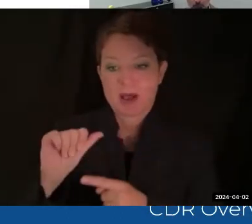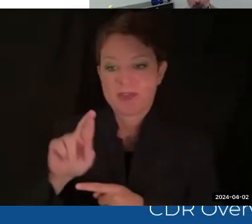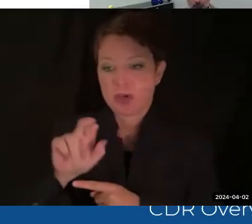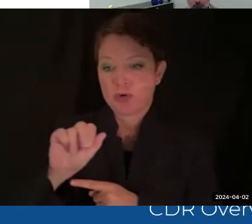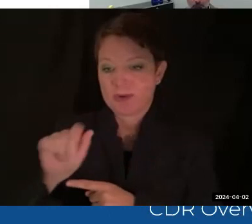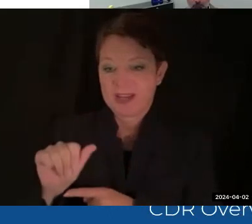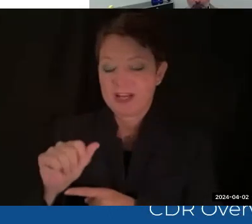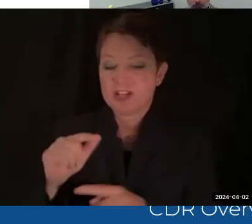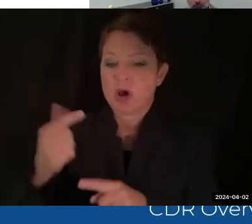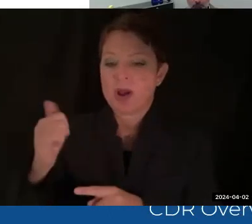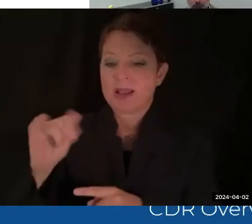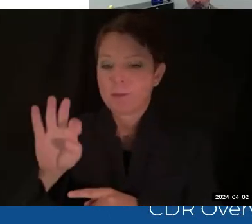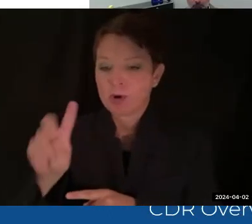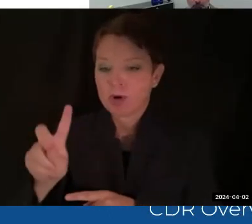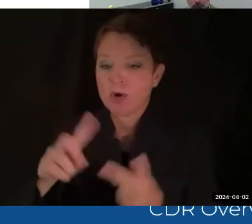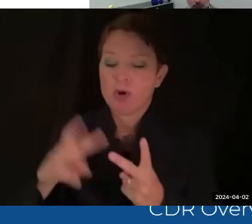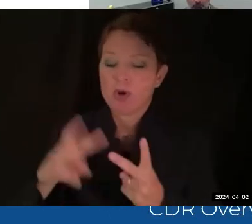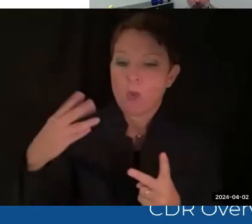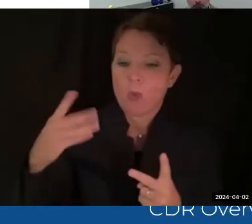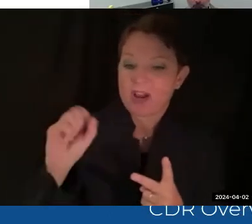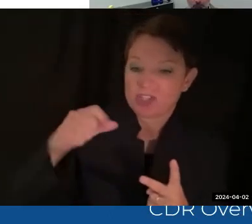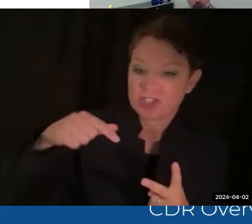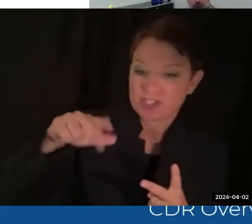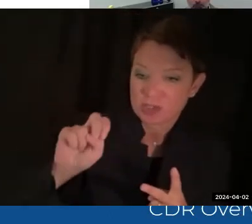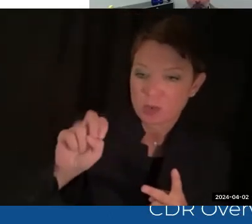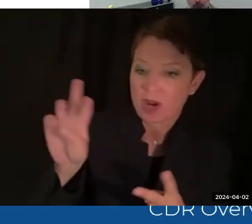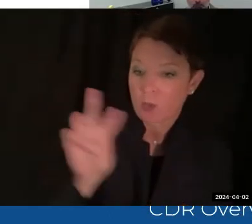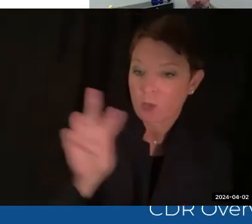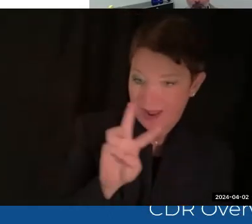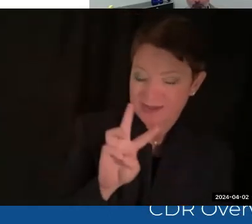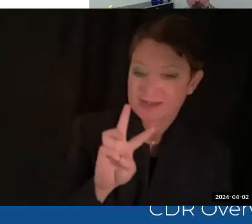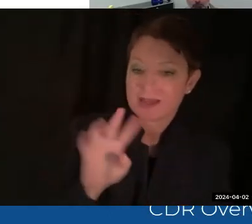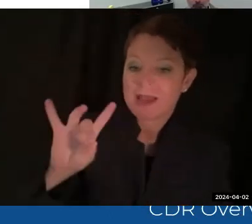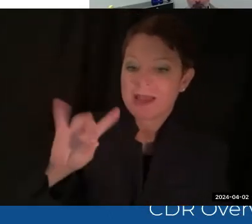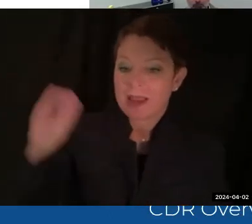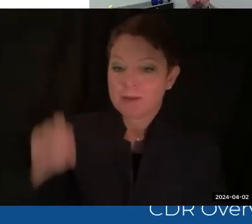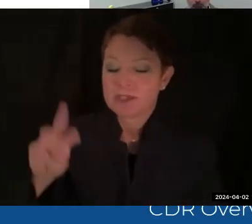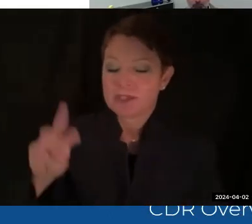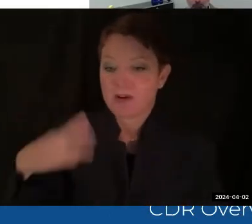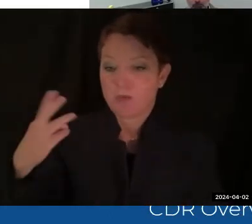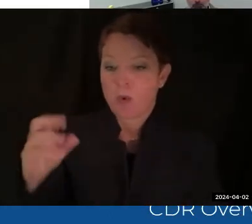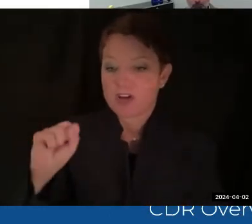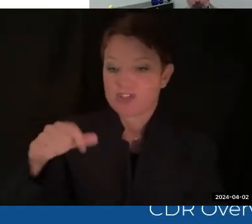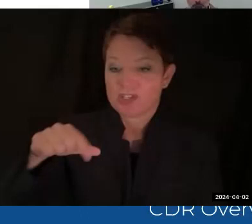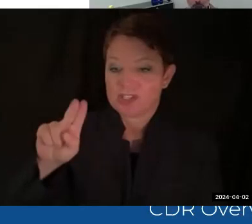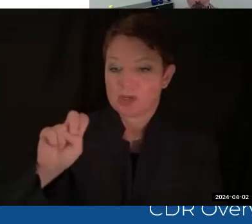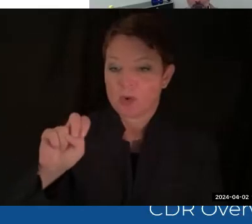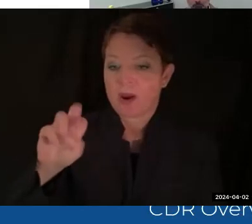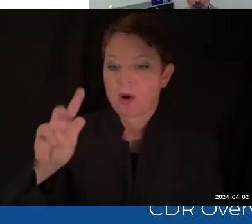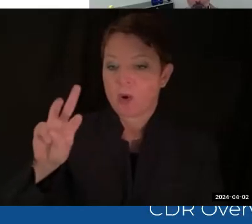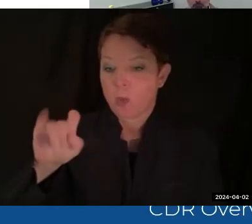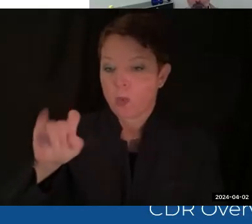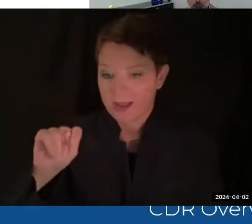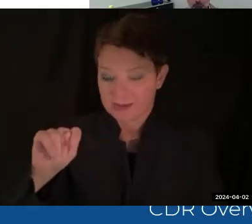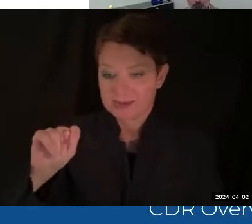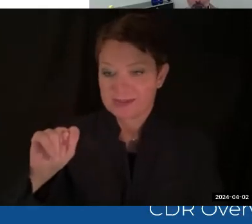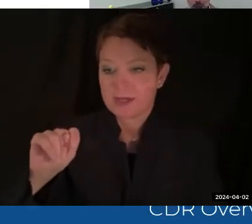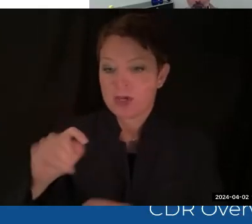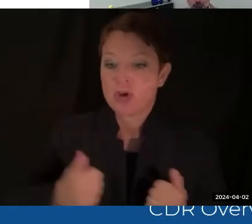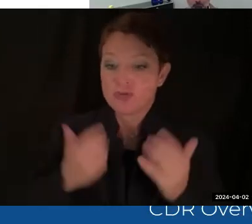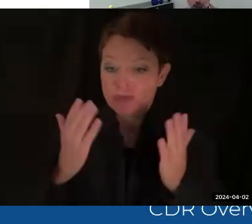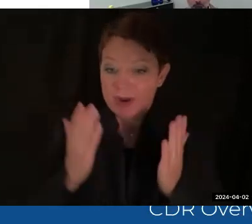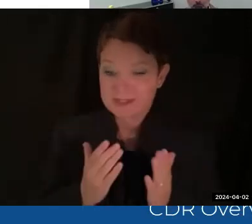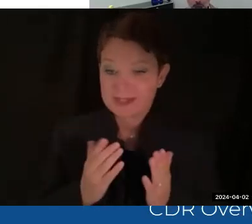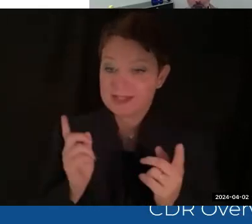It's also Gayborhood. It's also Washington Square West, and with 80% of Washington Square West residents